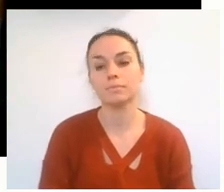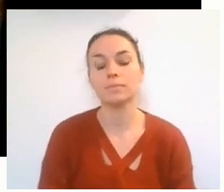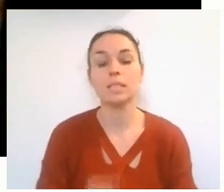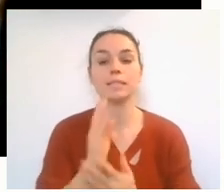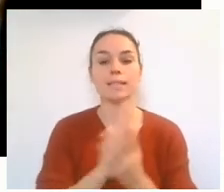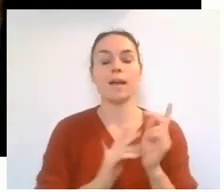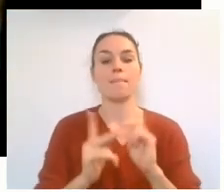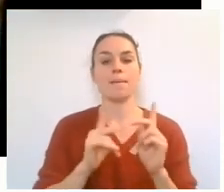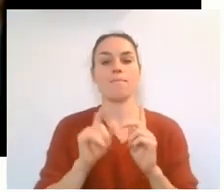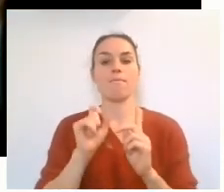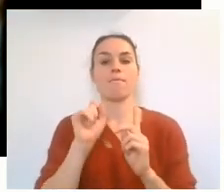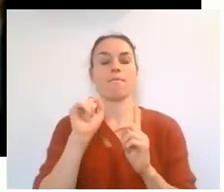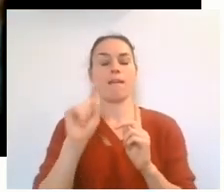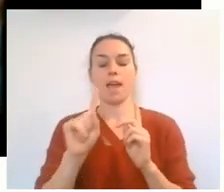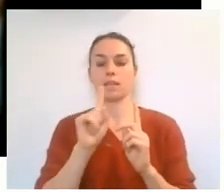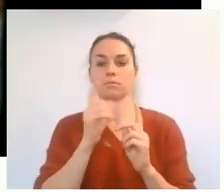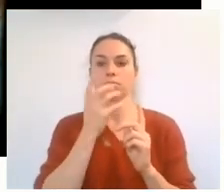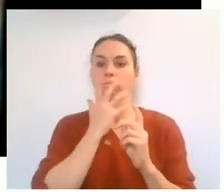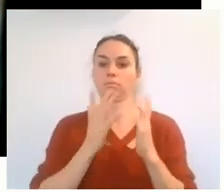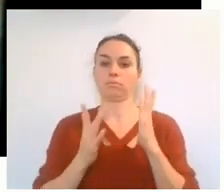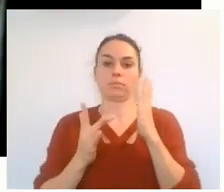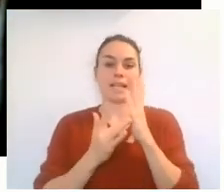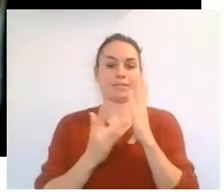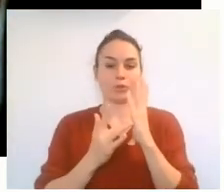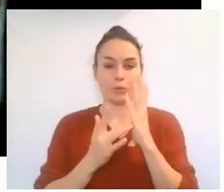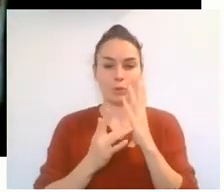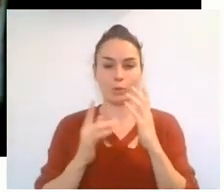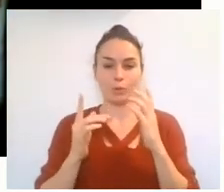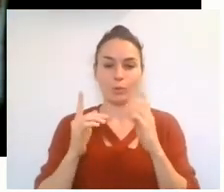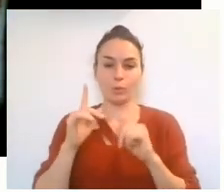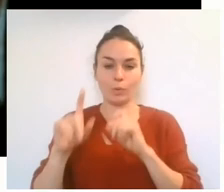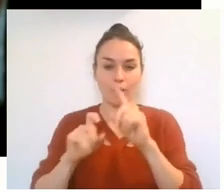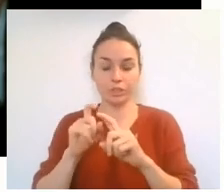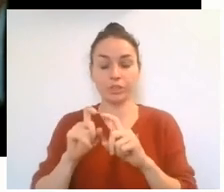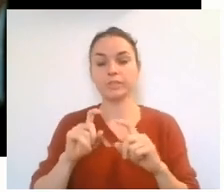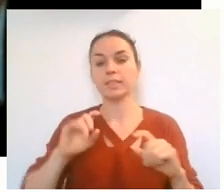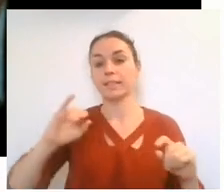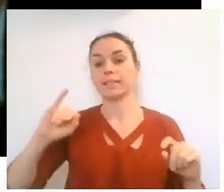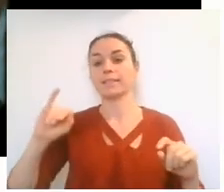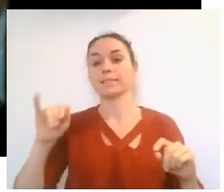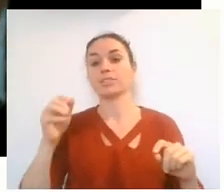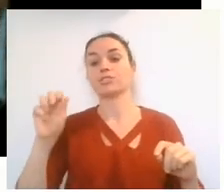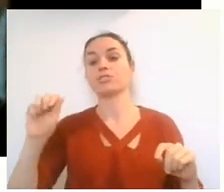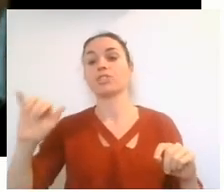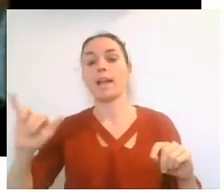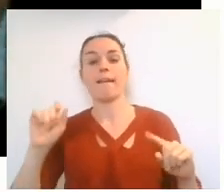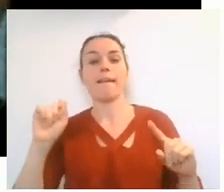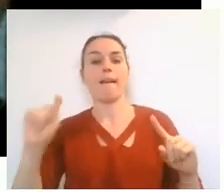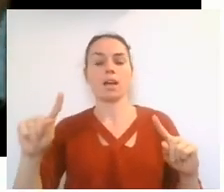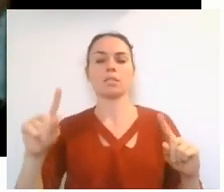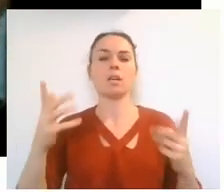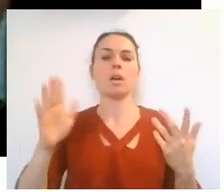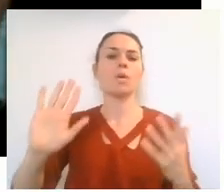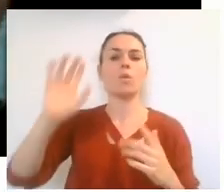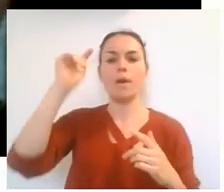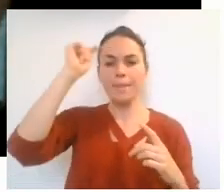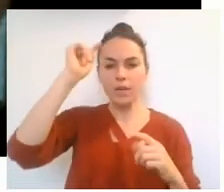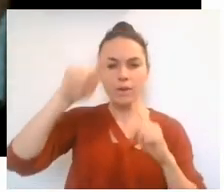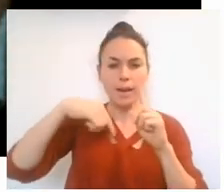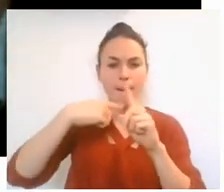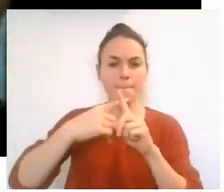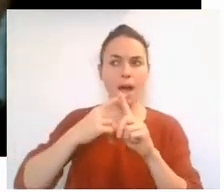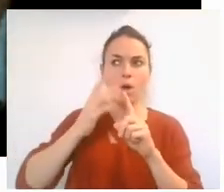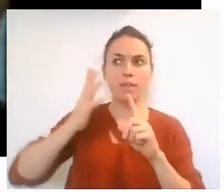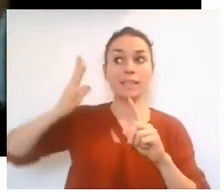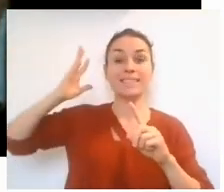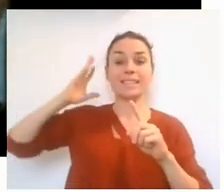them. Jay from Port Ludlow, are there theories for what the distant universe might look like right now? Since